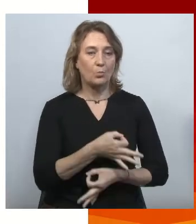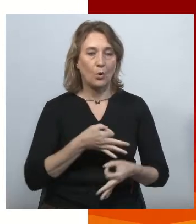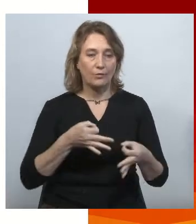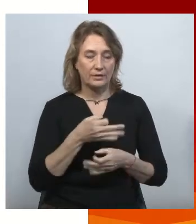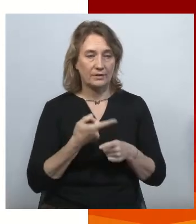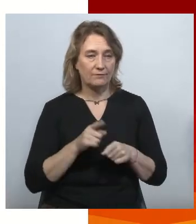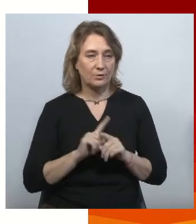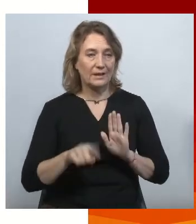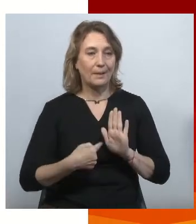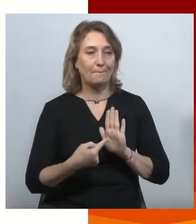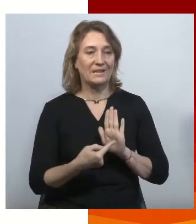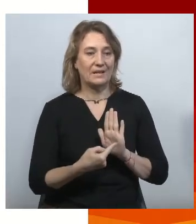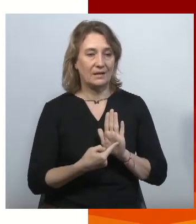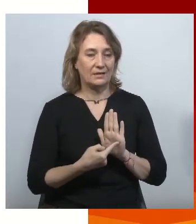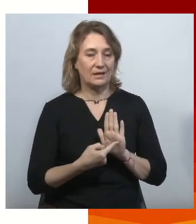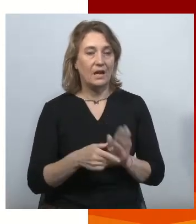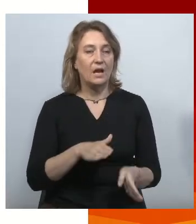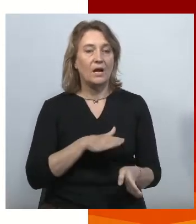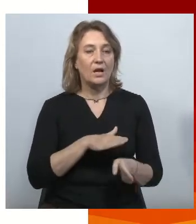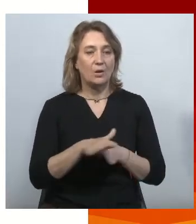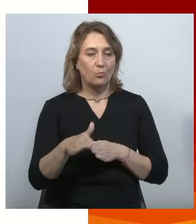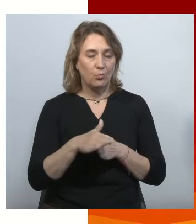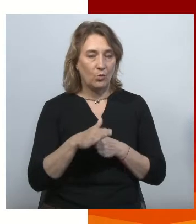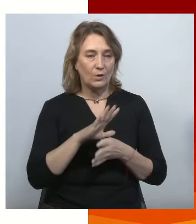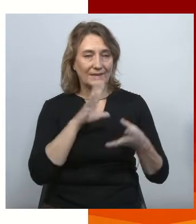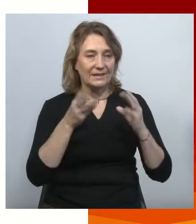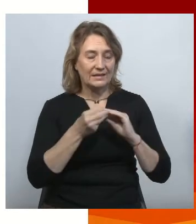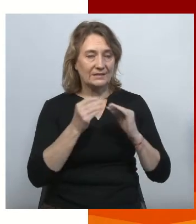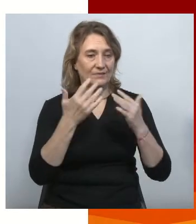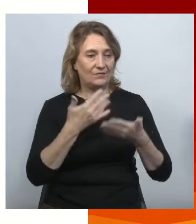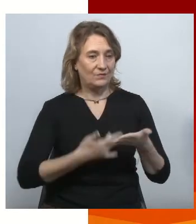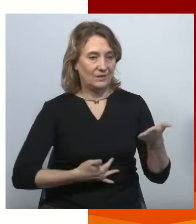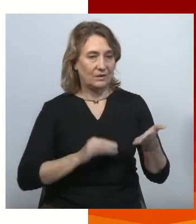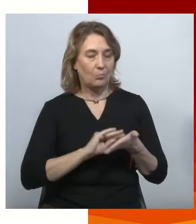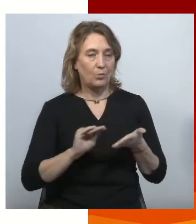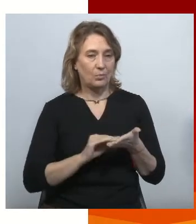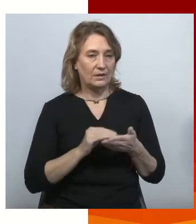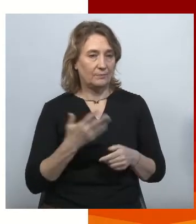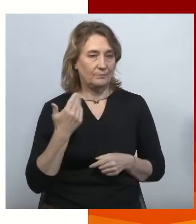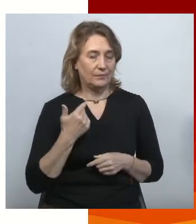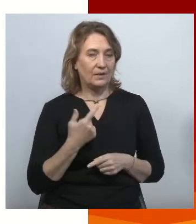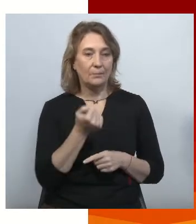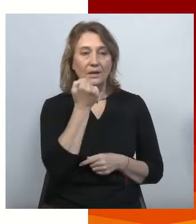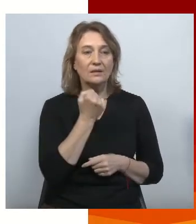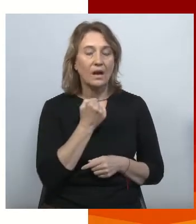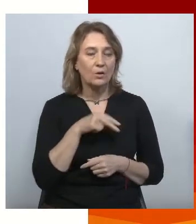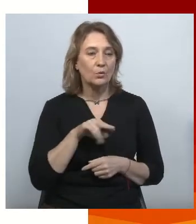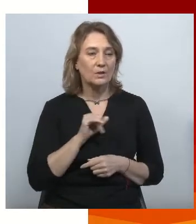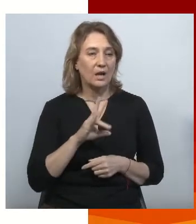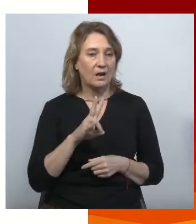discuss this issue further, and we will publish a full report on our website very